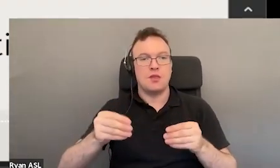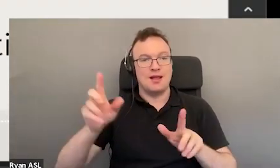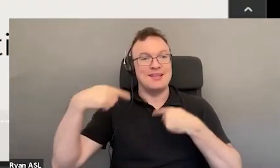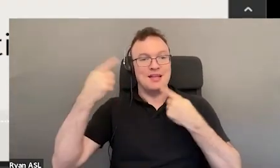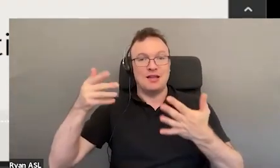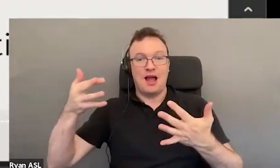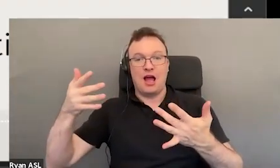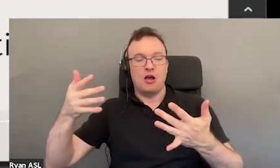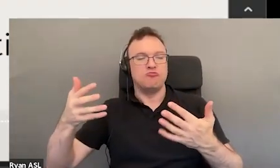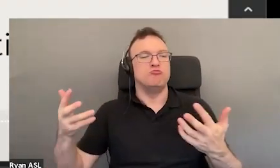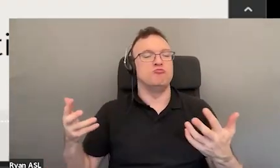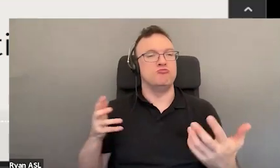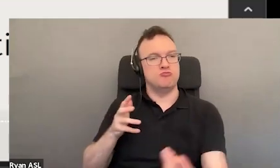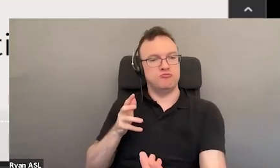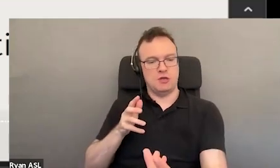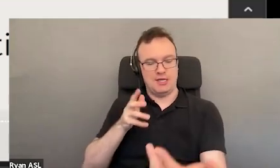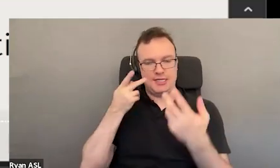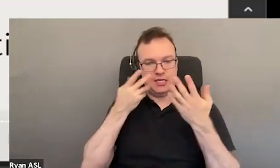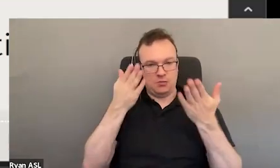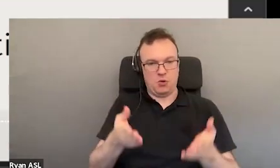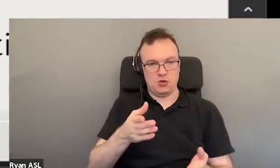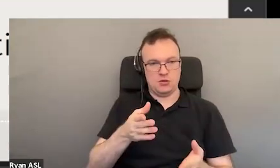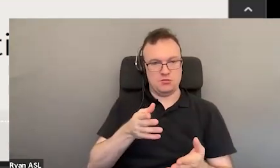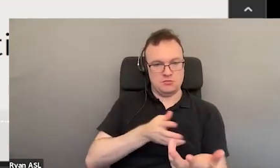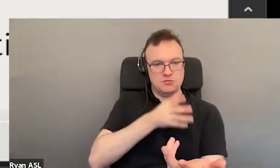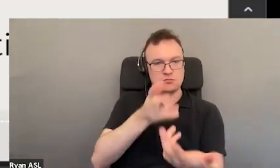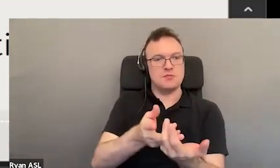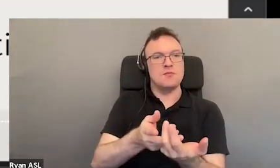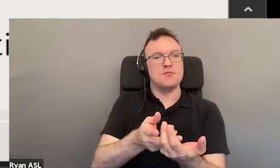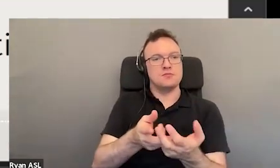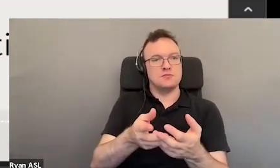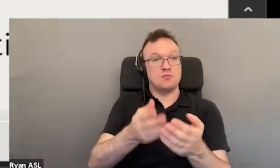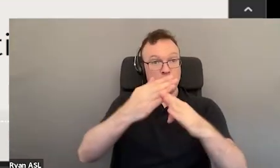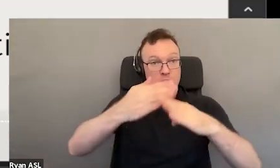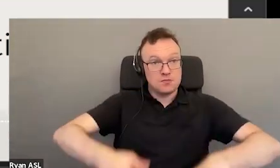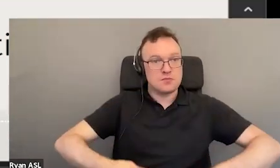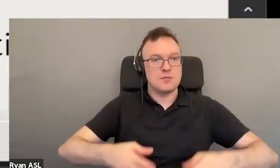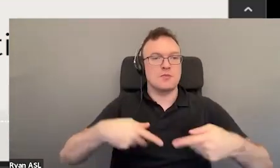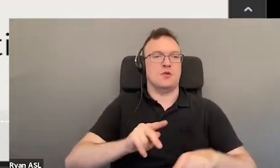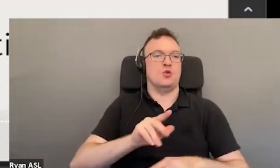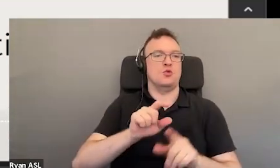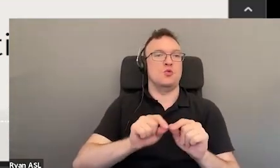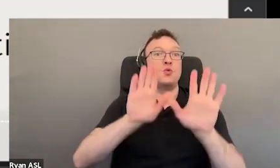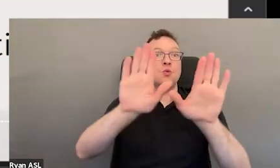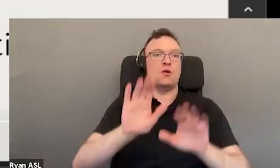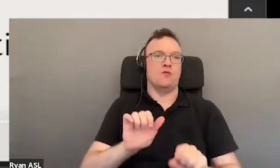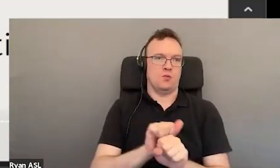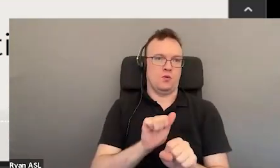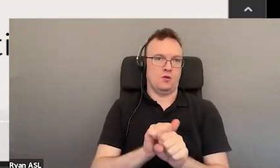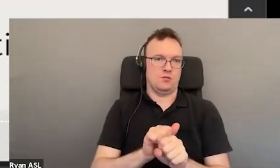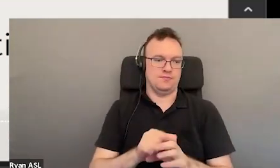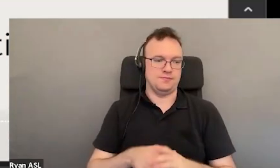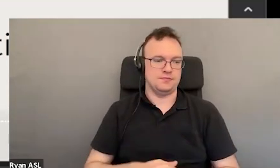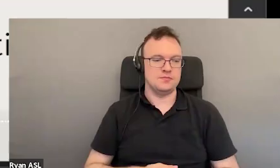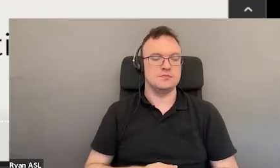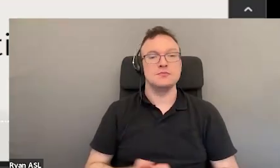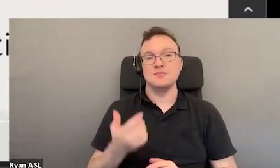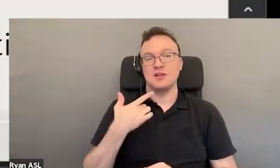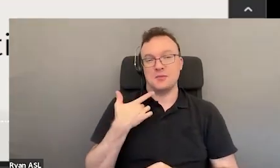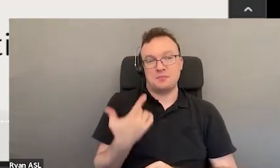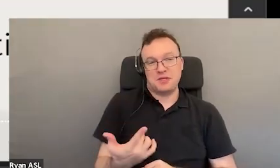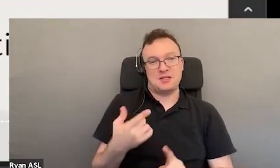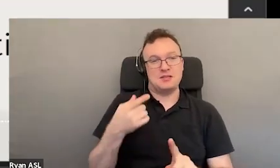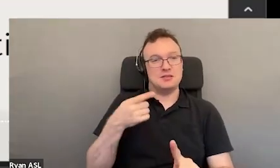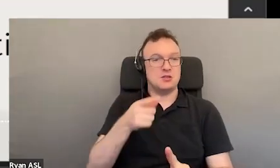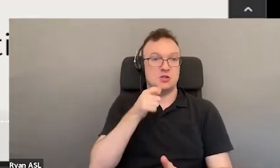way, that removes that barrier and frees that person up to do the great work that they are capable of doing. And often it's not